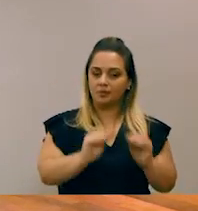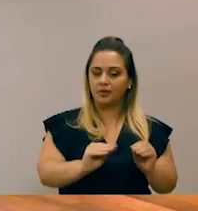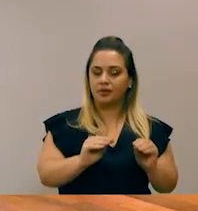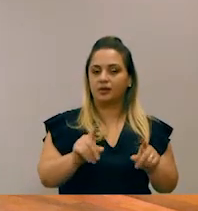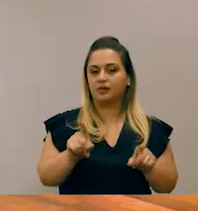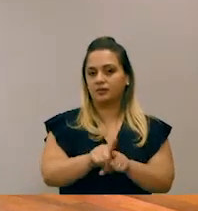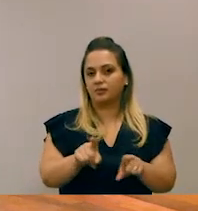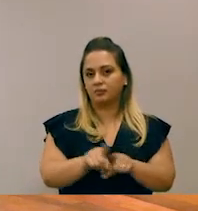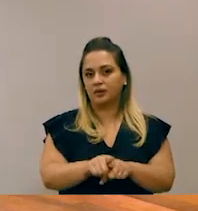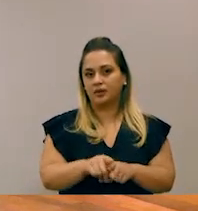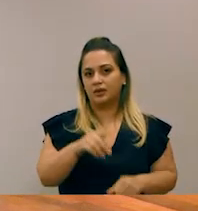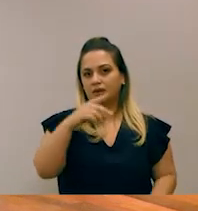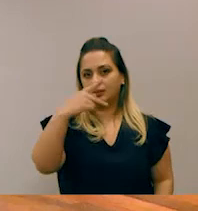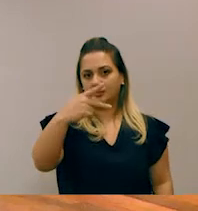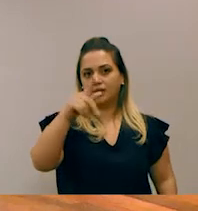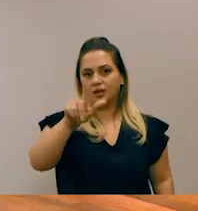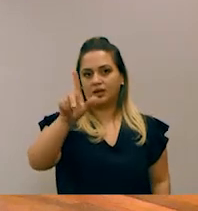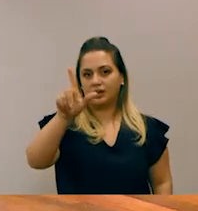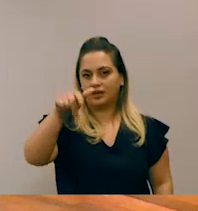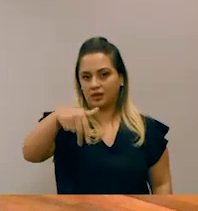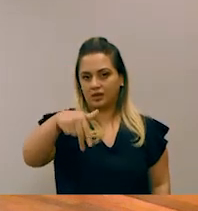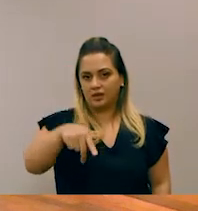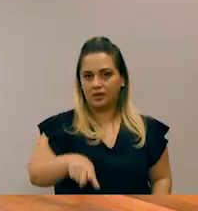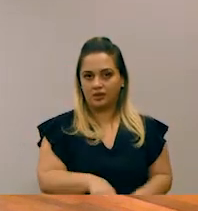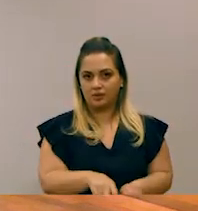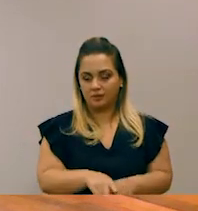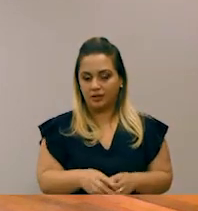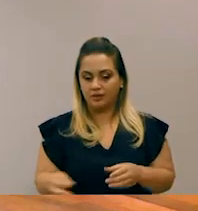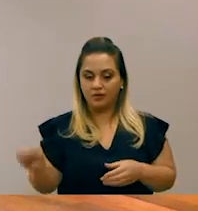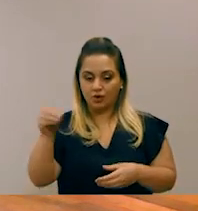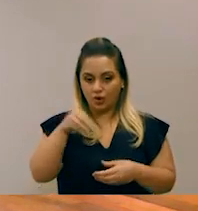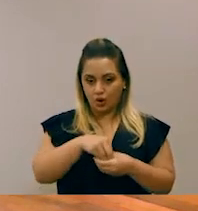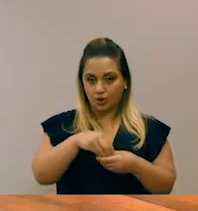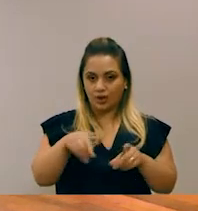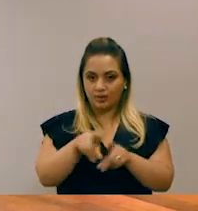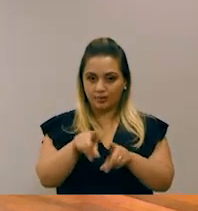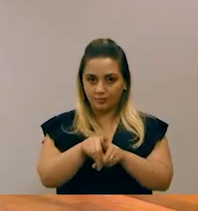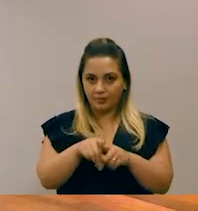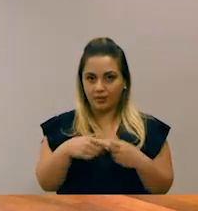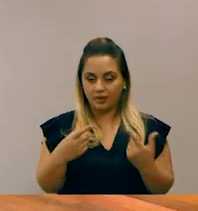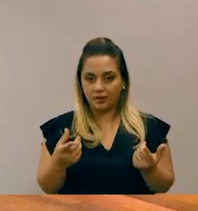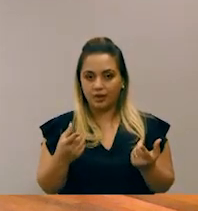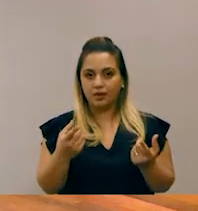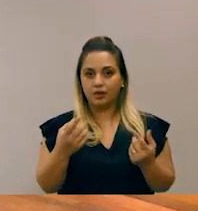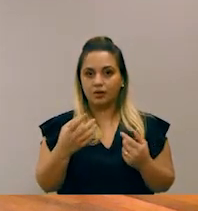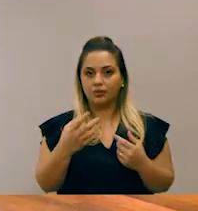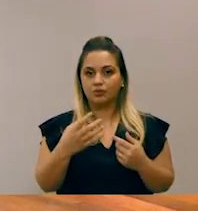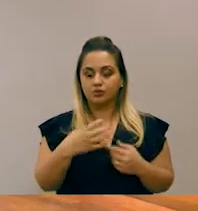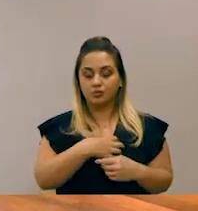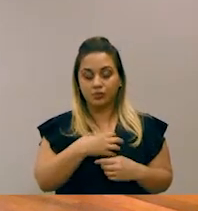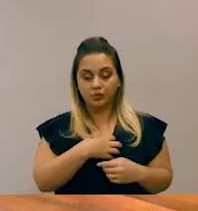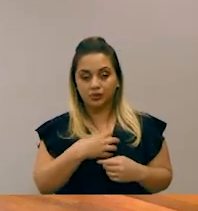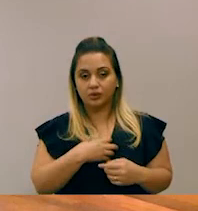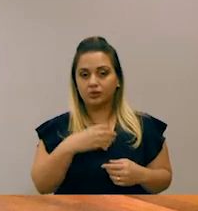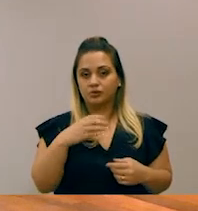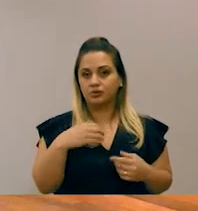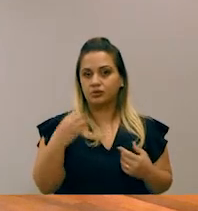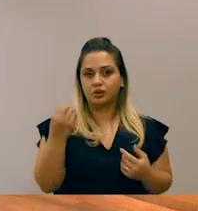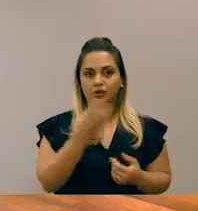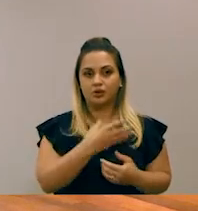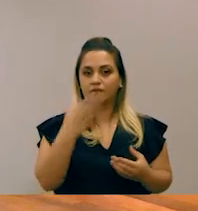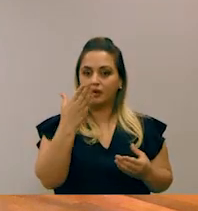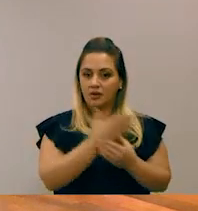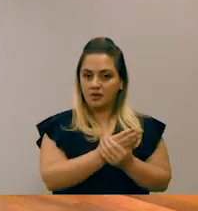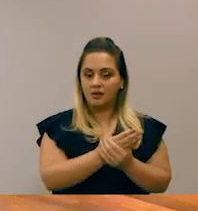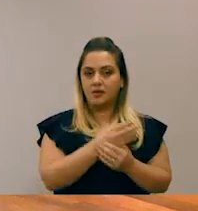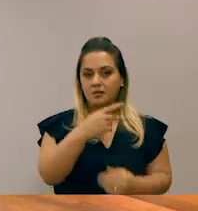the NLP. And in an analogous way, we're also going to use NLP in the recommendation of the section